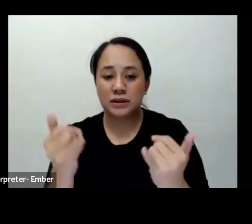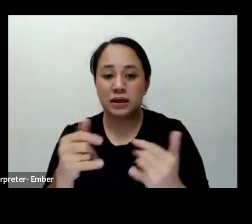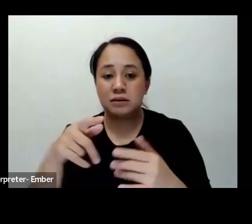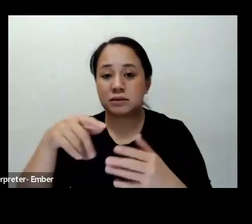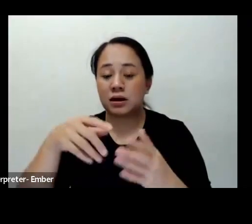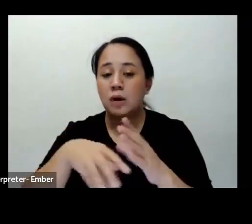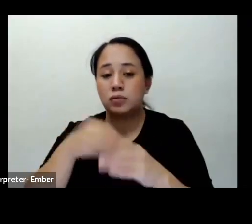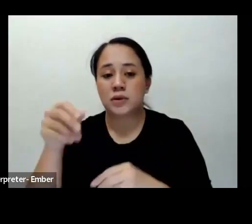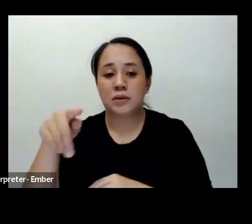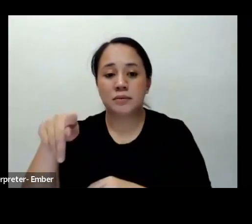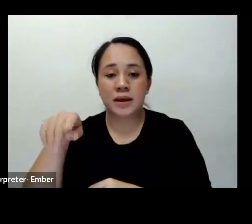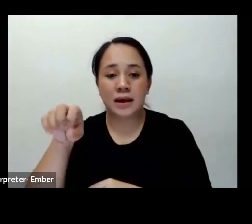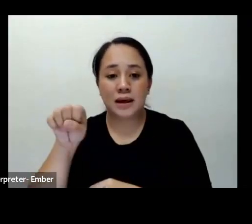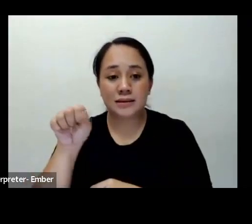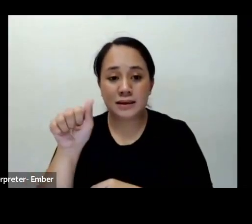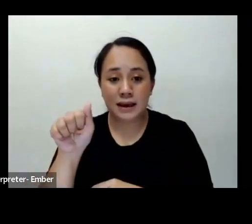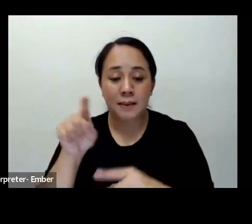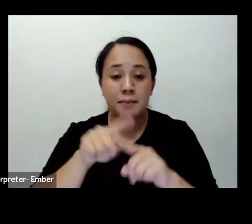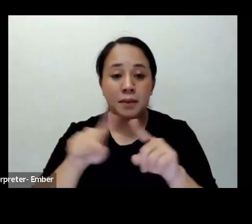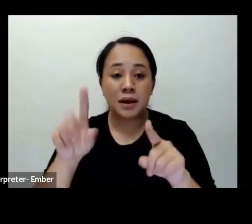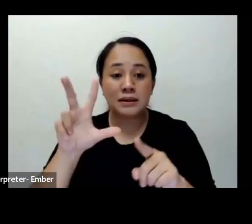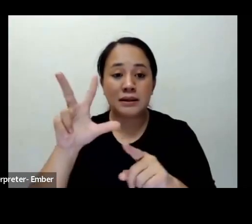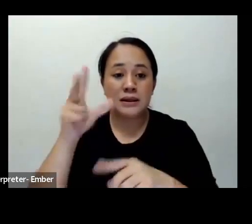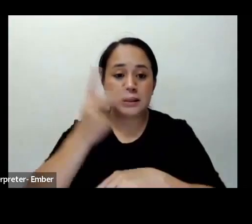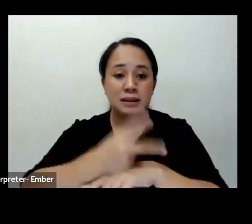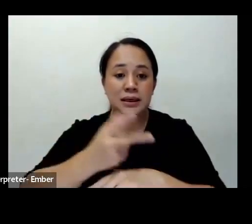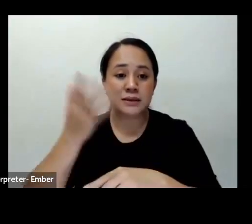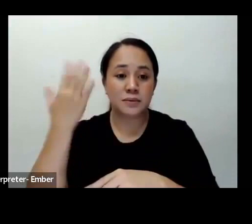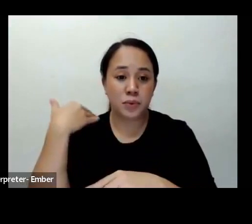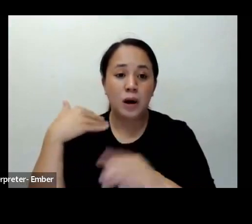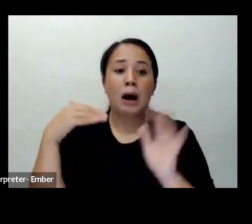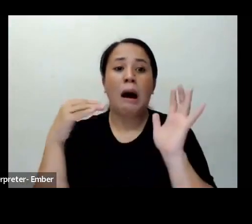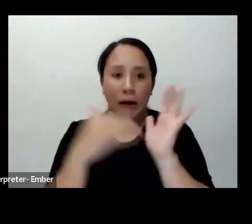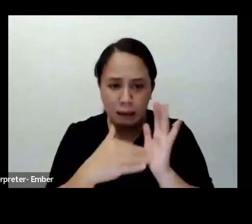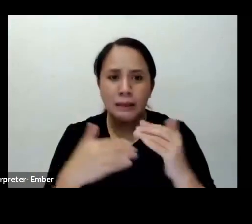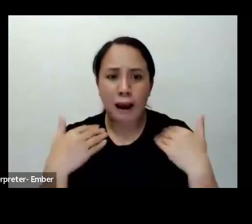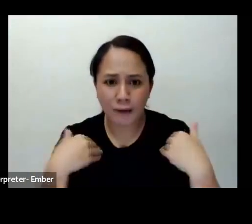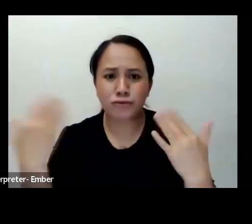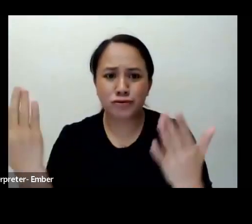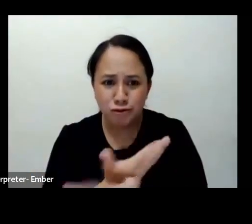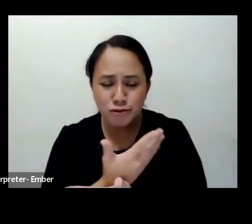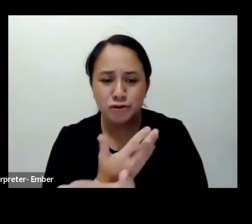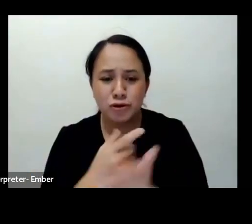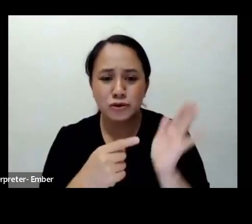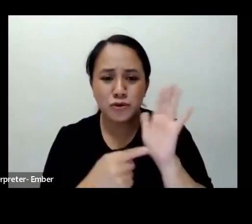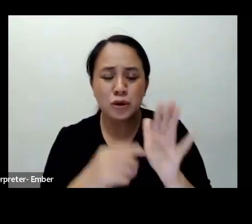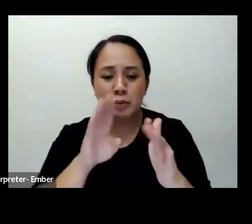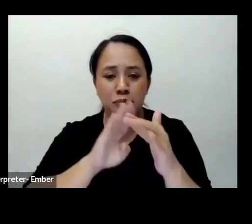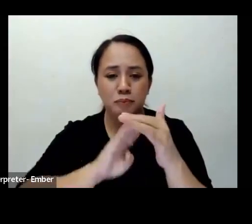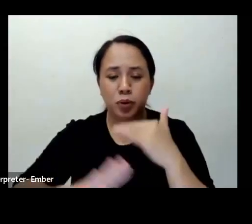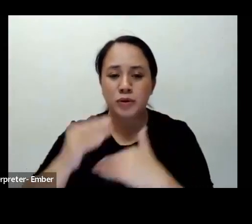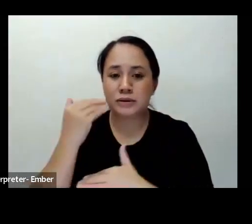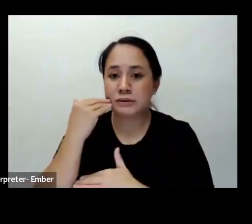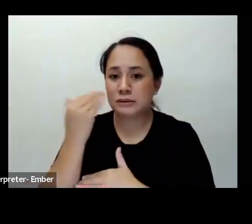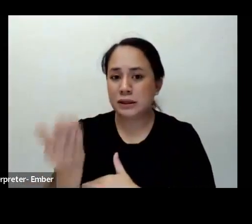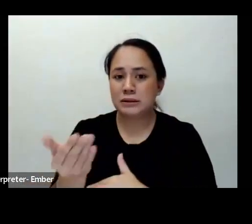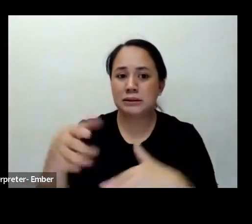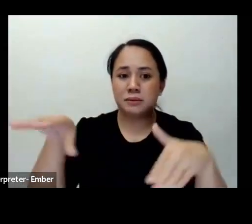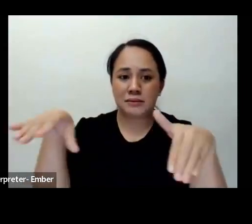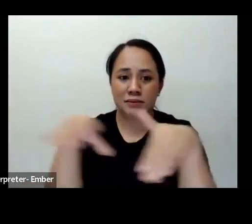PSA. But 3 days ago, they made another release on births, deaths, and